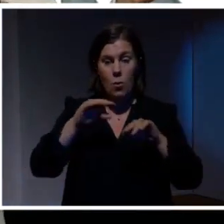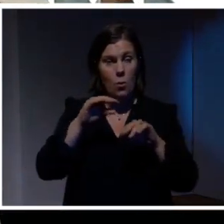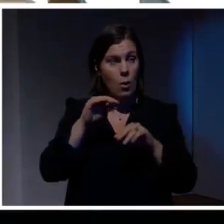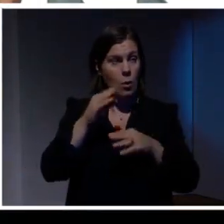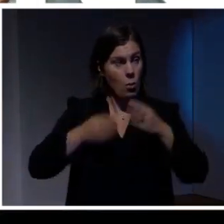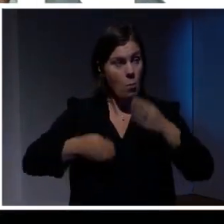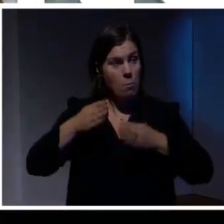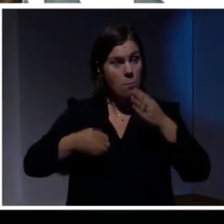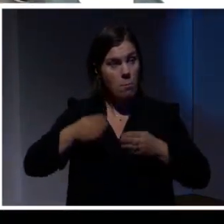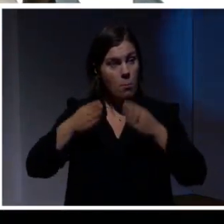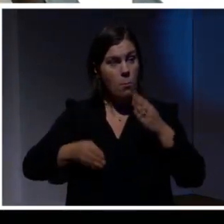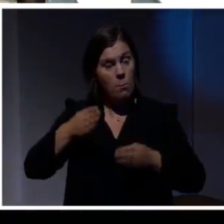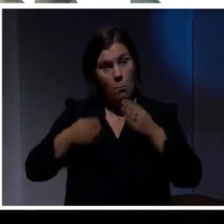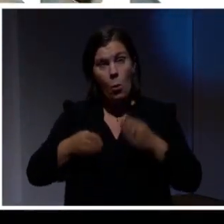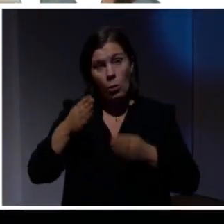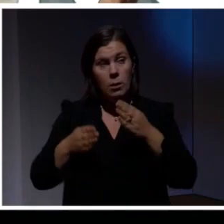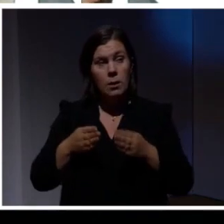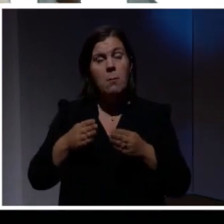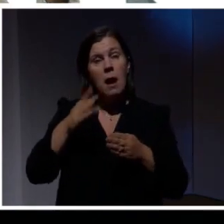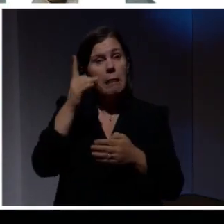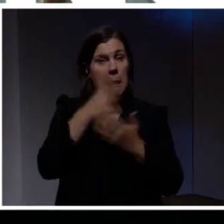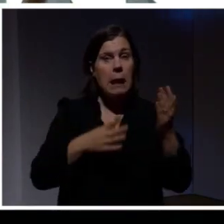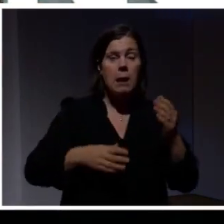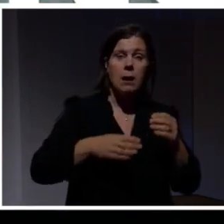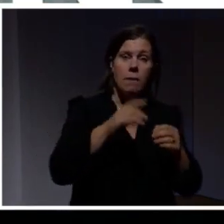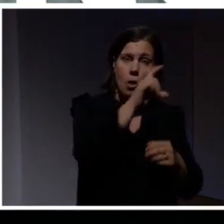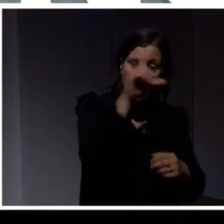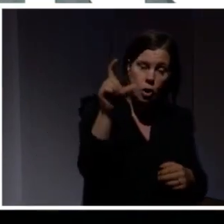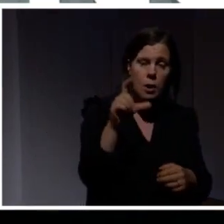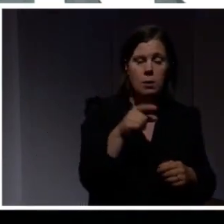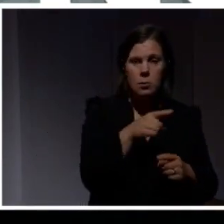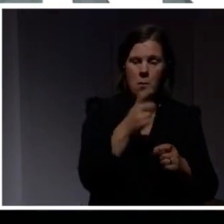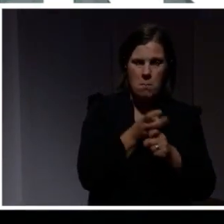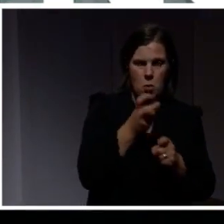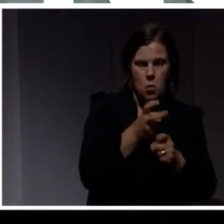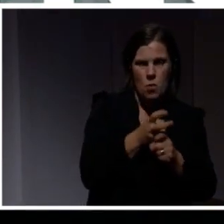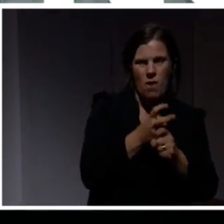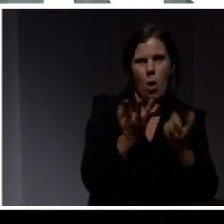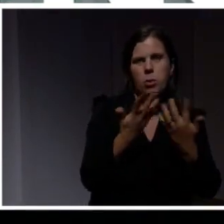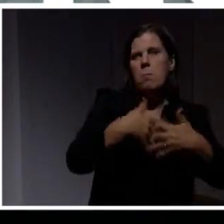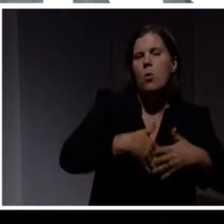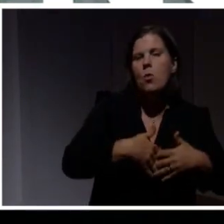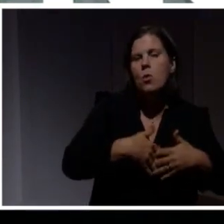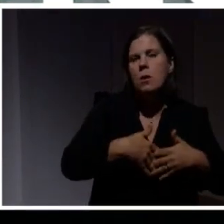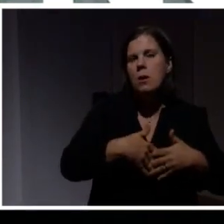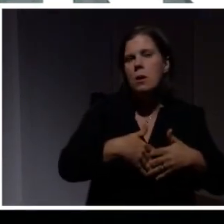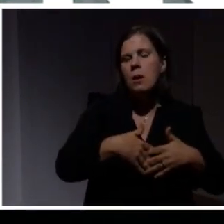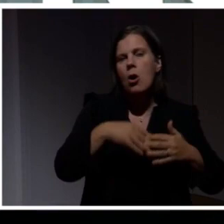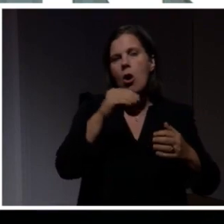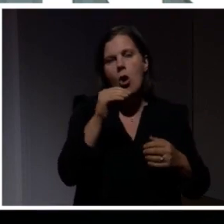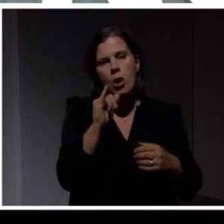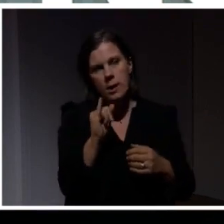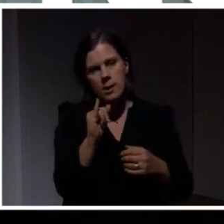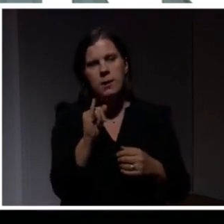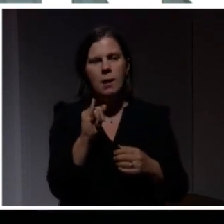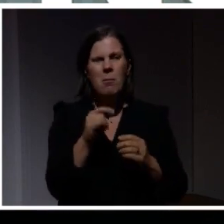well. And you had companies, even Swedish companies like ABB, who thrived on automation. But the field of AI went a